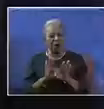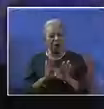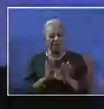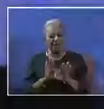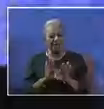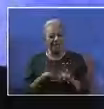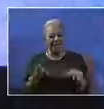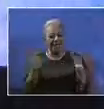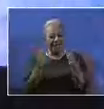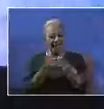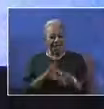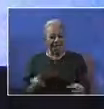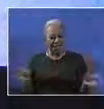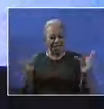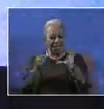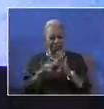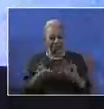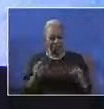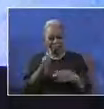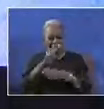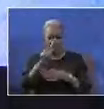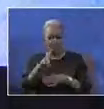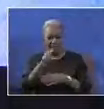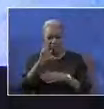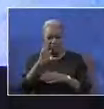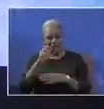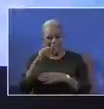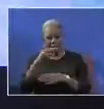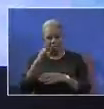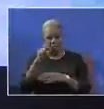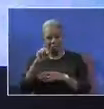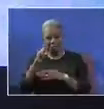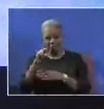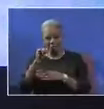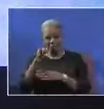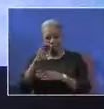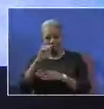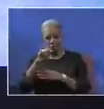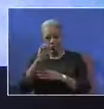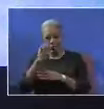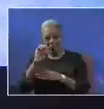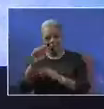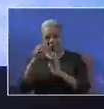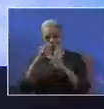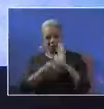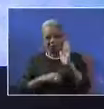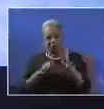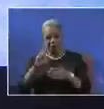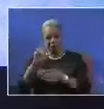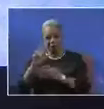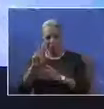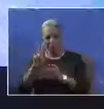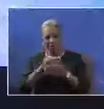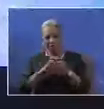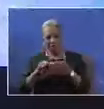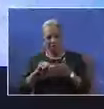the parallel story of this, you find that in 2 Chronicles chapter 3, verse 1, many years later,